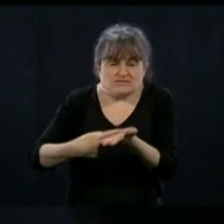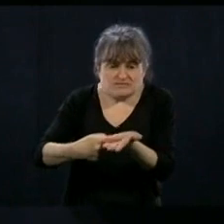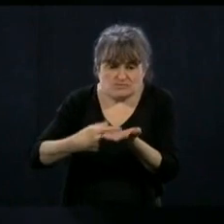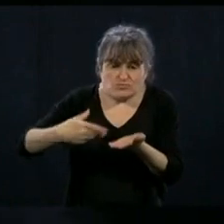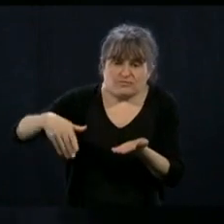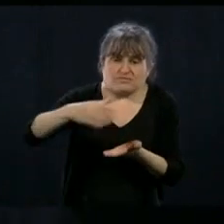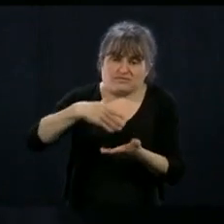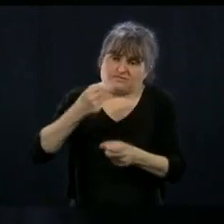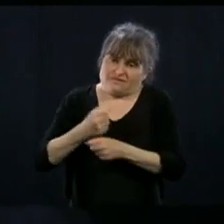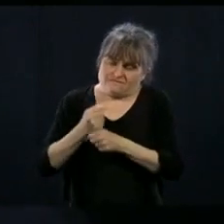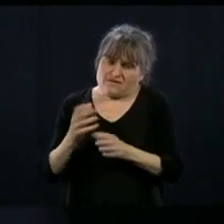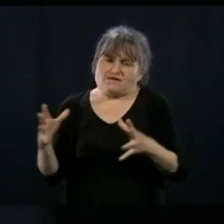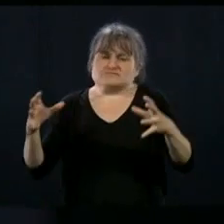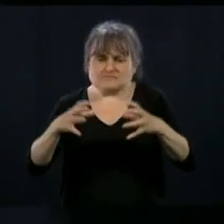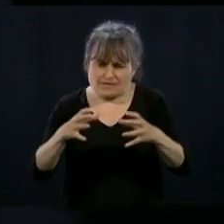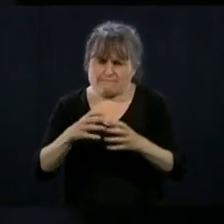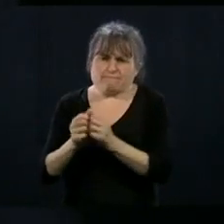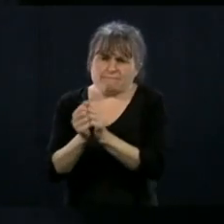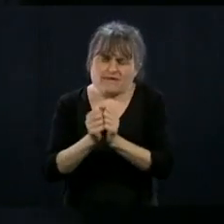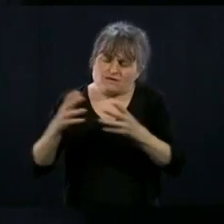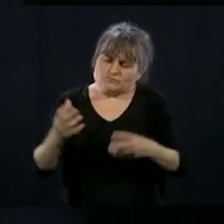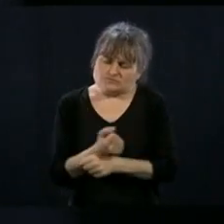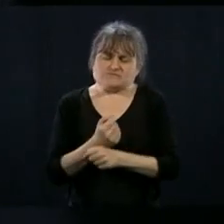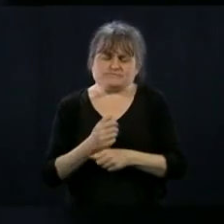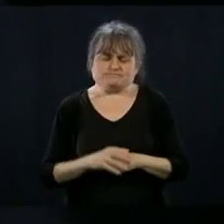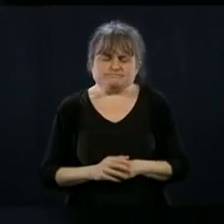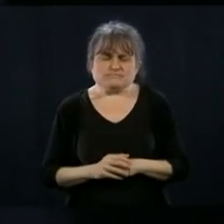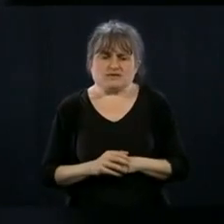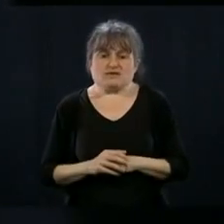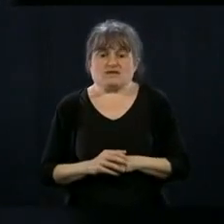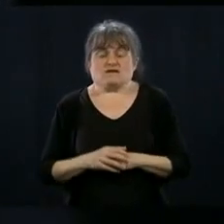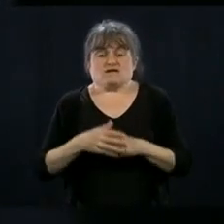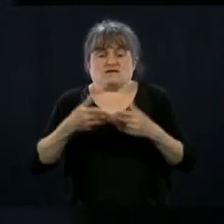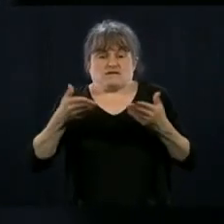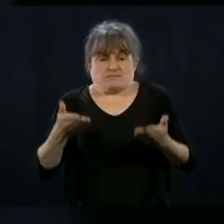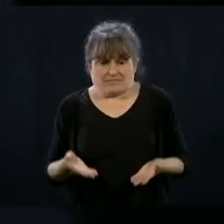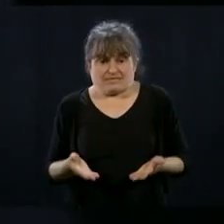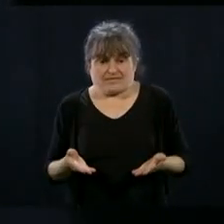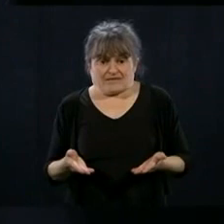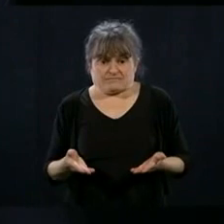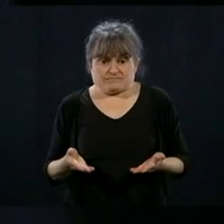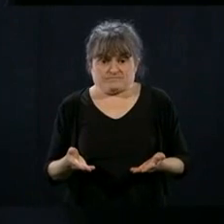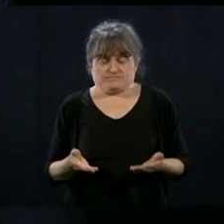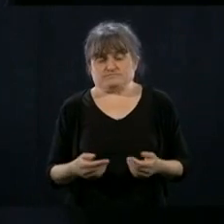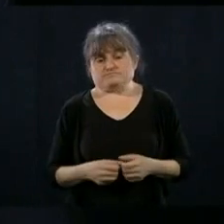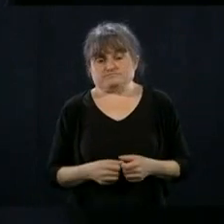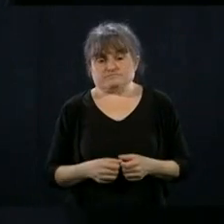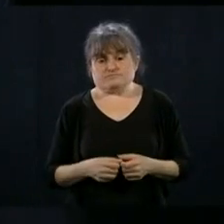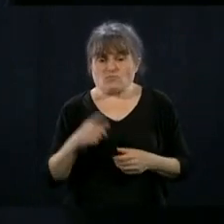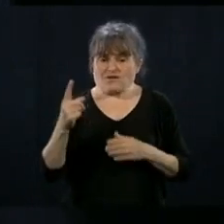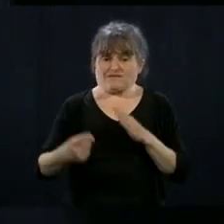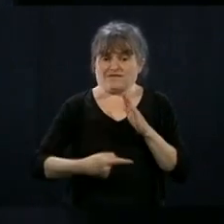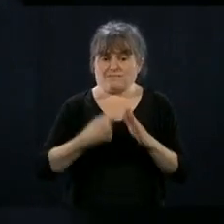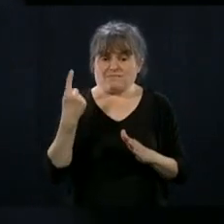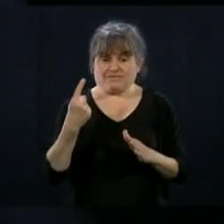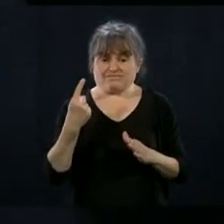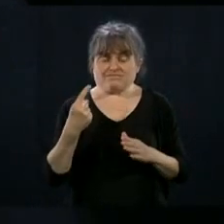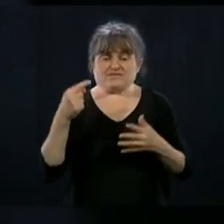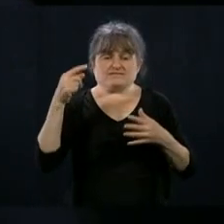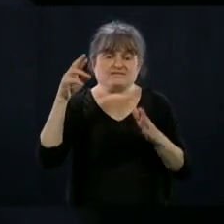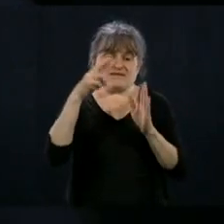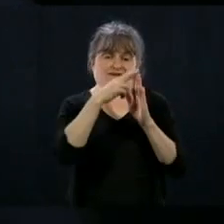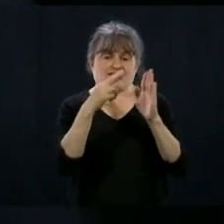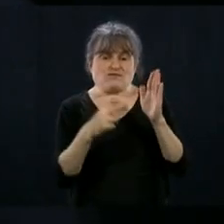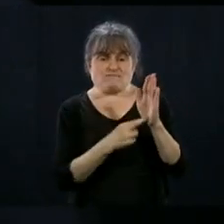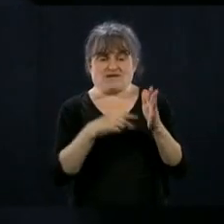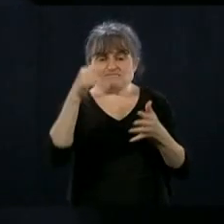about working together to see how it's going to unfold. Now, I'd like to get back now to the guidelines.